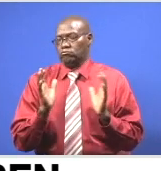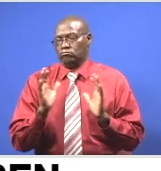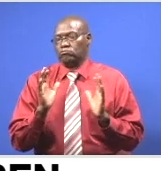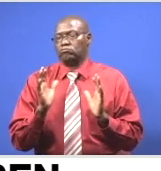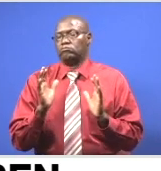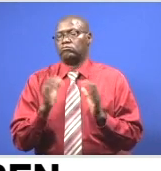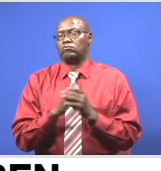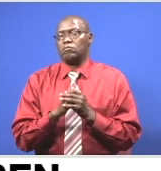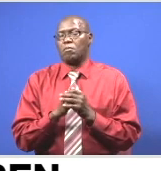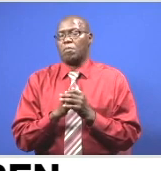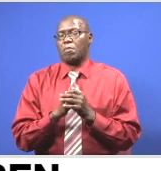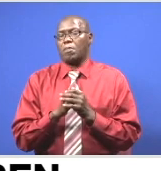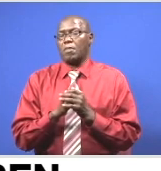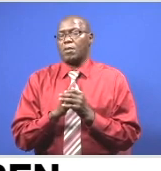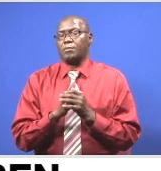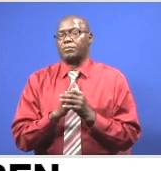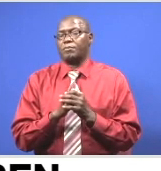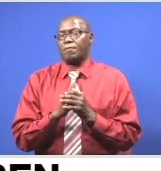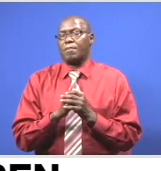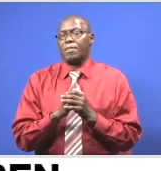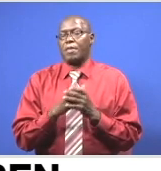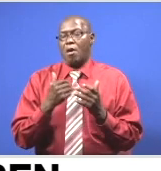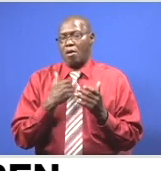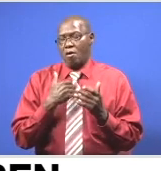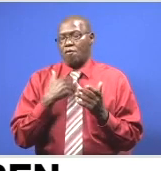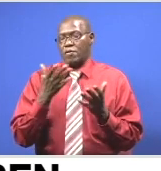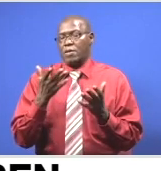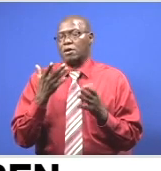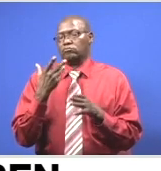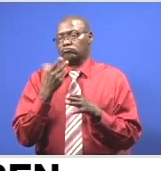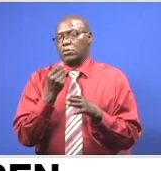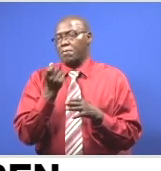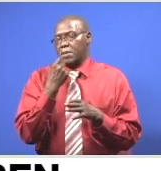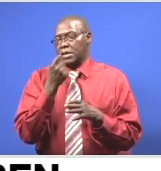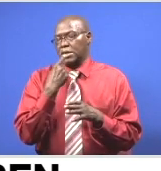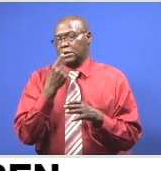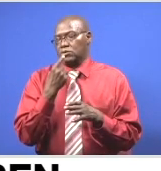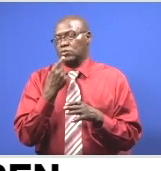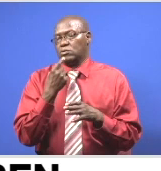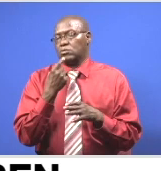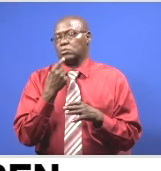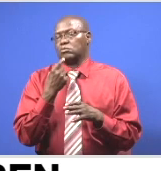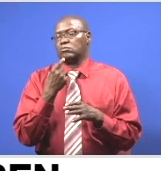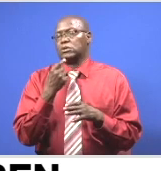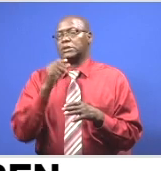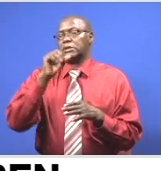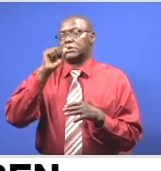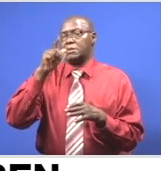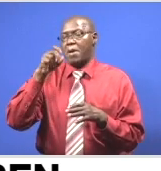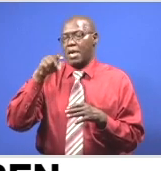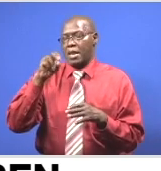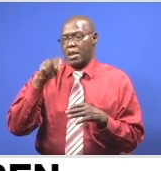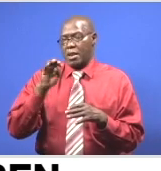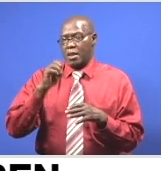it intrathecal baclofen, where we sort of medication is injected into the spinal fluid so that